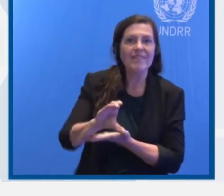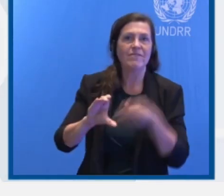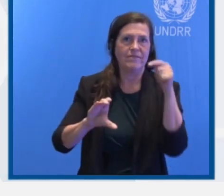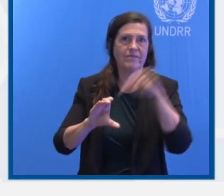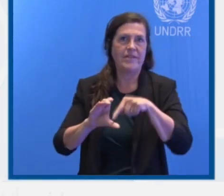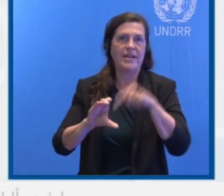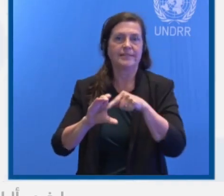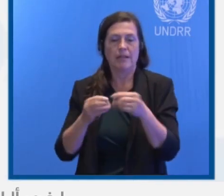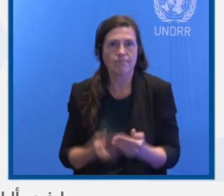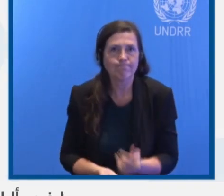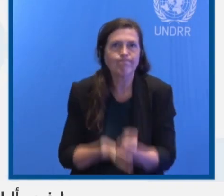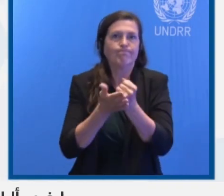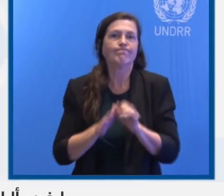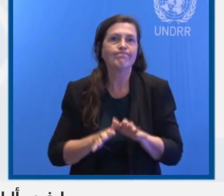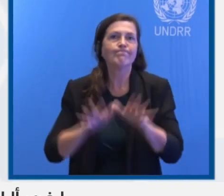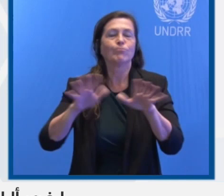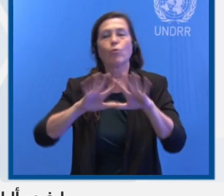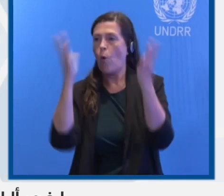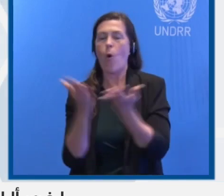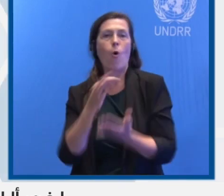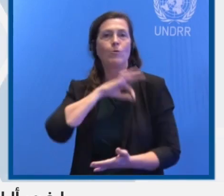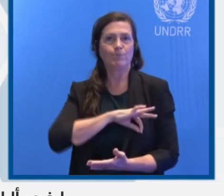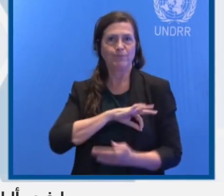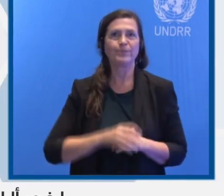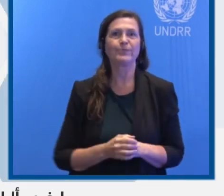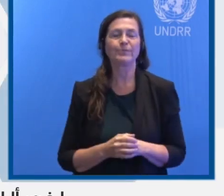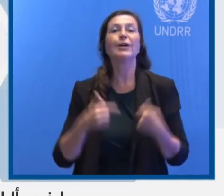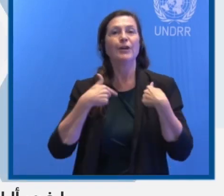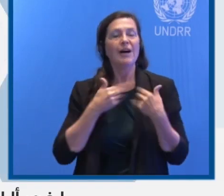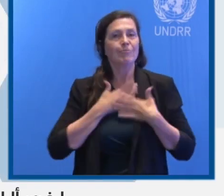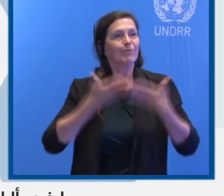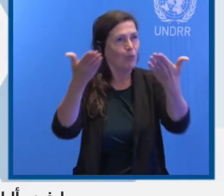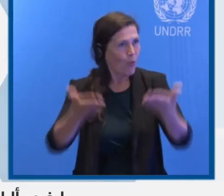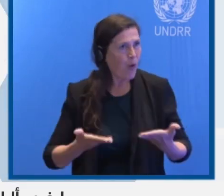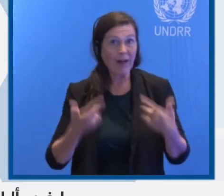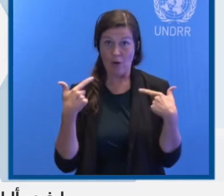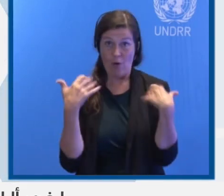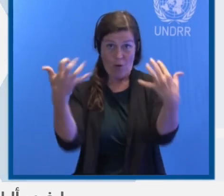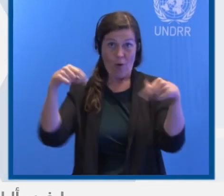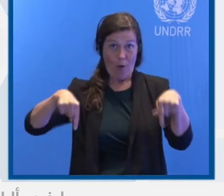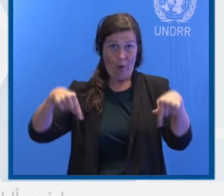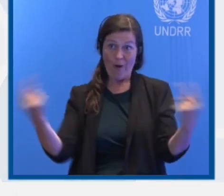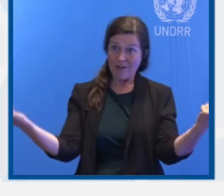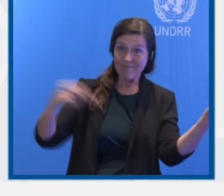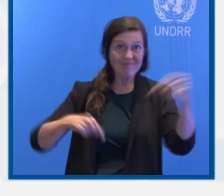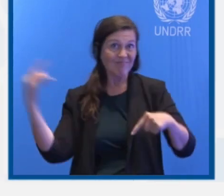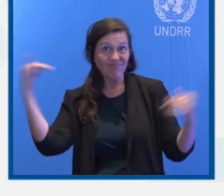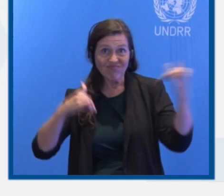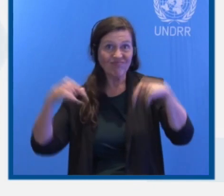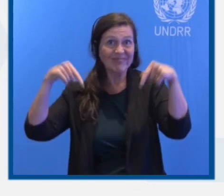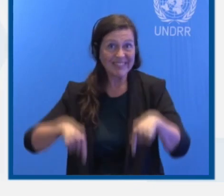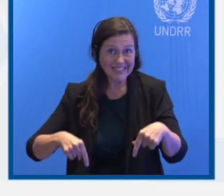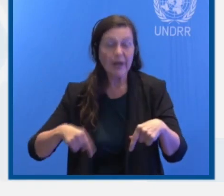to extend a very warm welcome to not just those who are here in the hall today, but also those who are joining